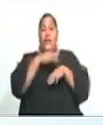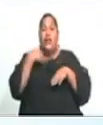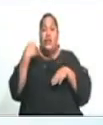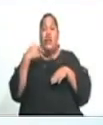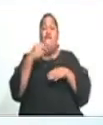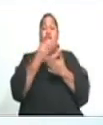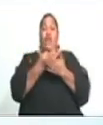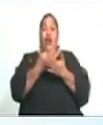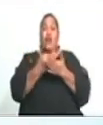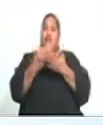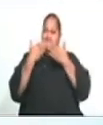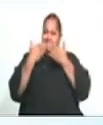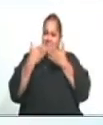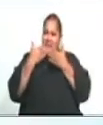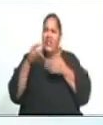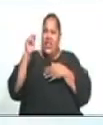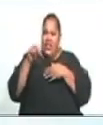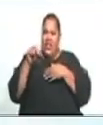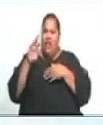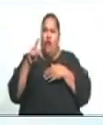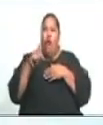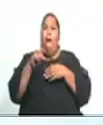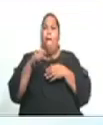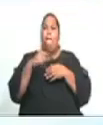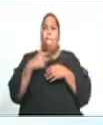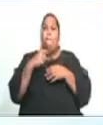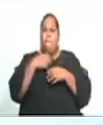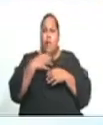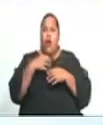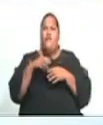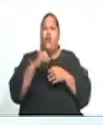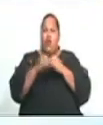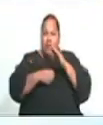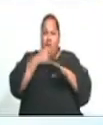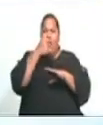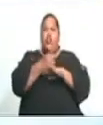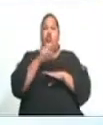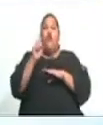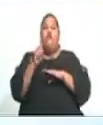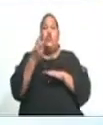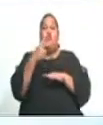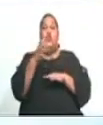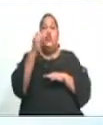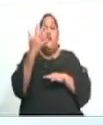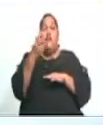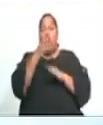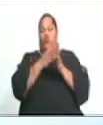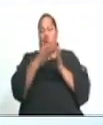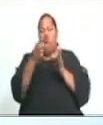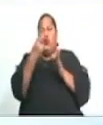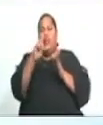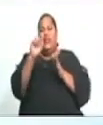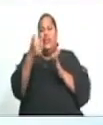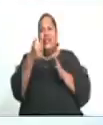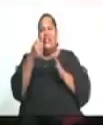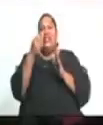Biman Prasad acknowledged the need to enhance efficiency in the implementation of the 2025-26 national budget. Meroni Mili